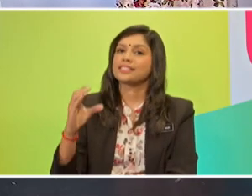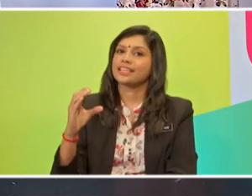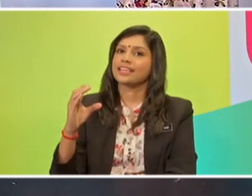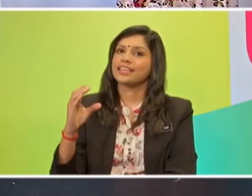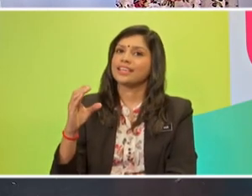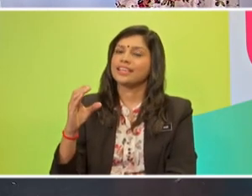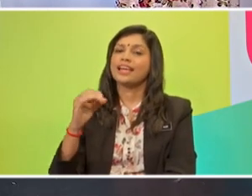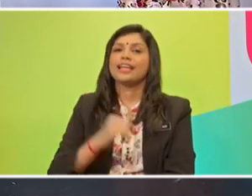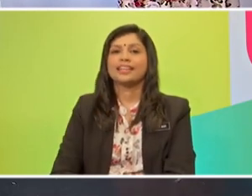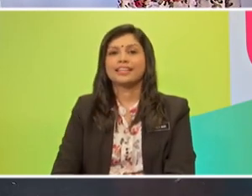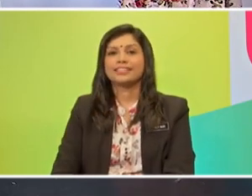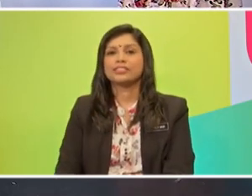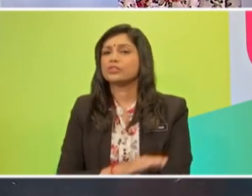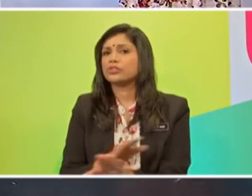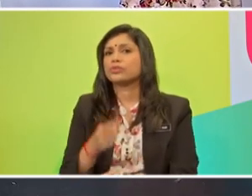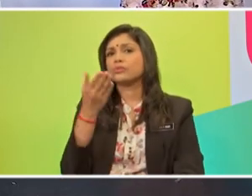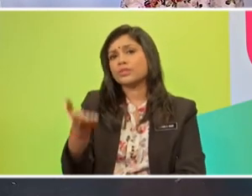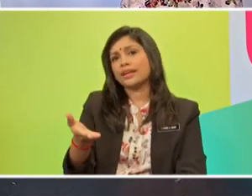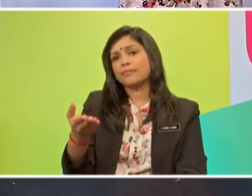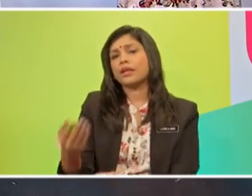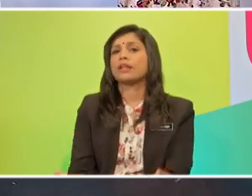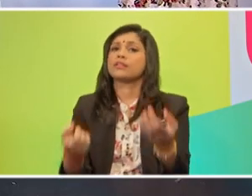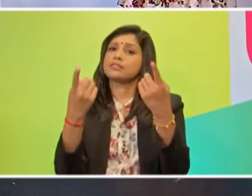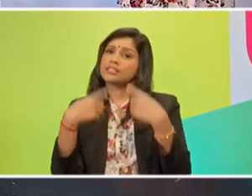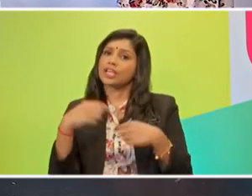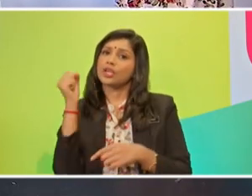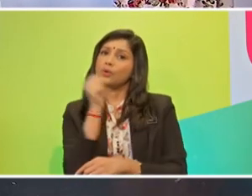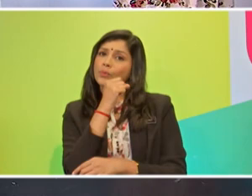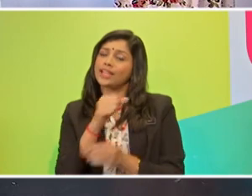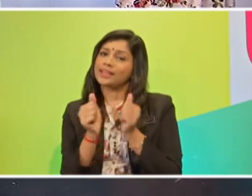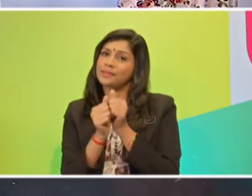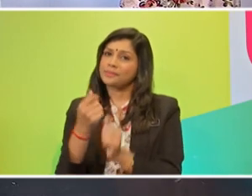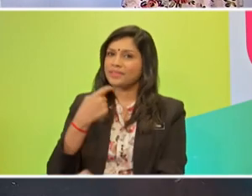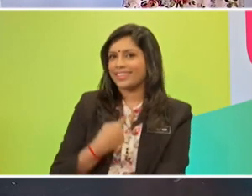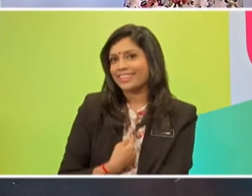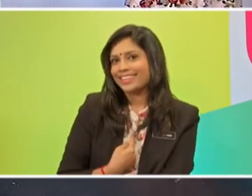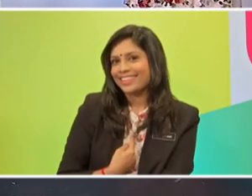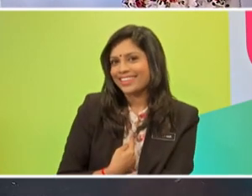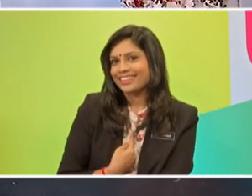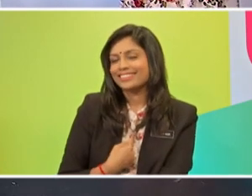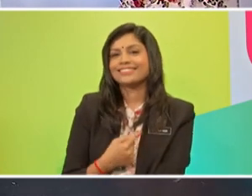ABC. Won't you come and sing with me?